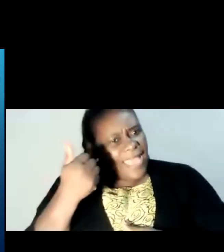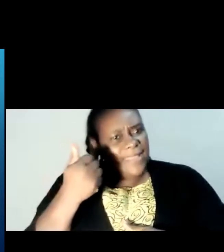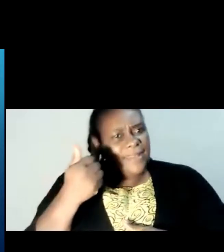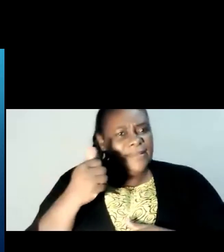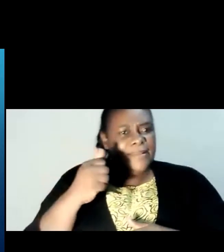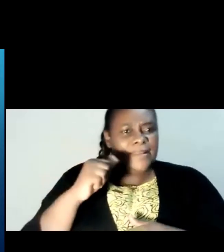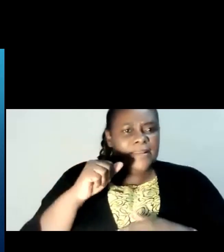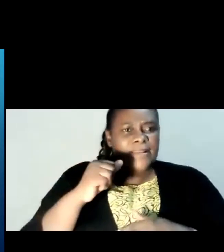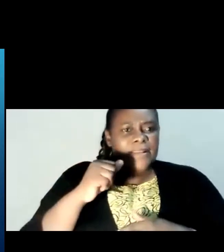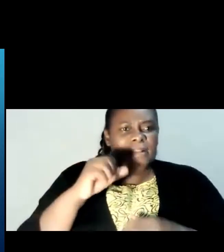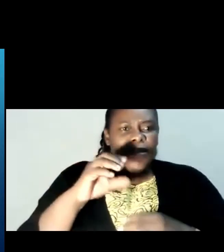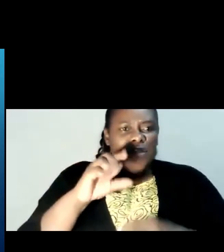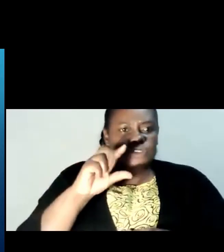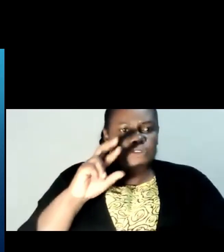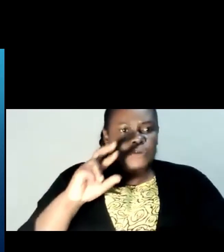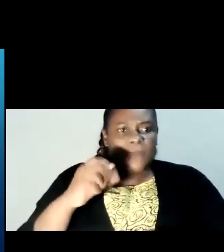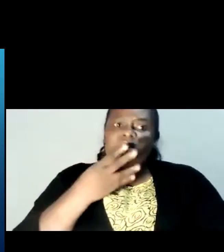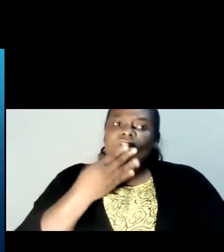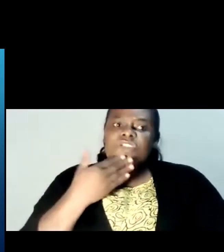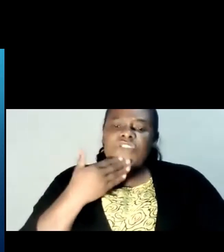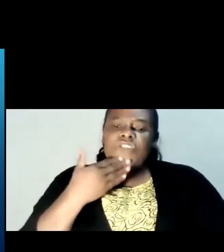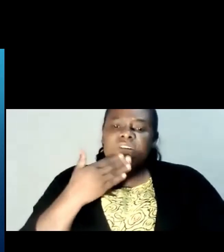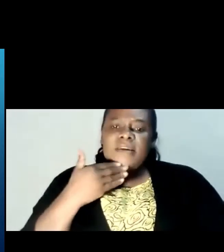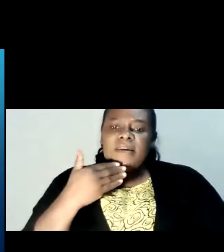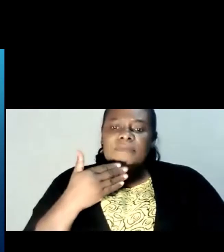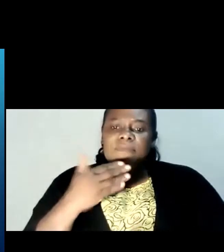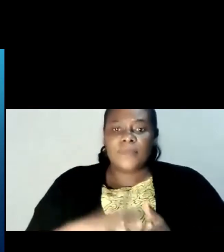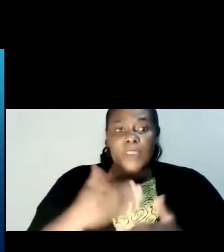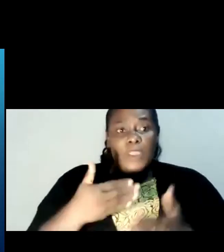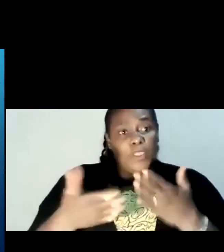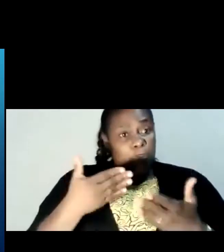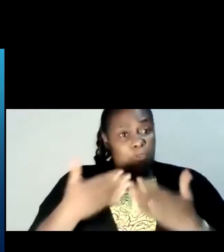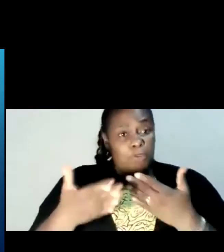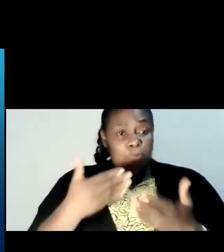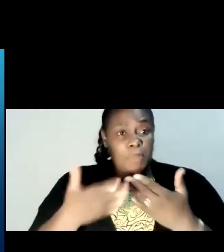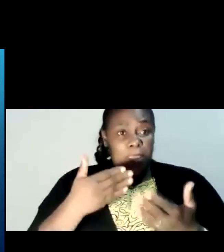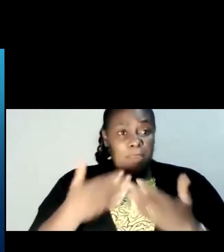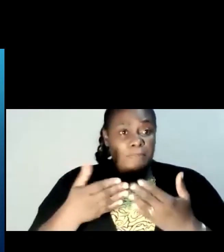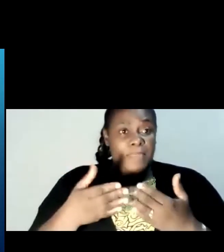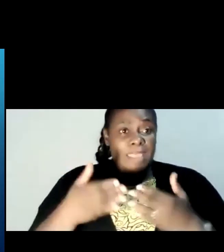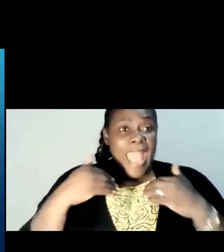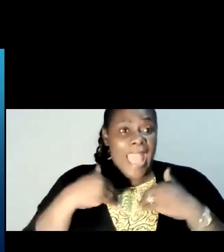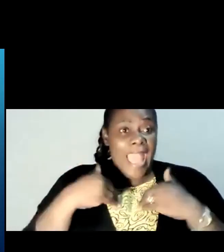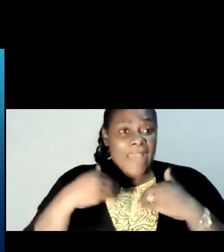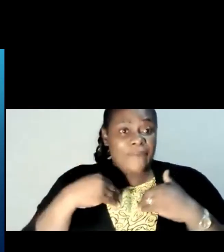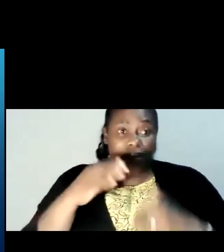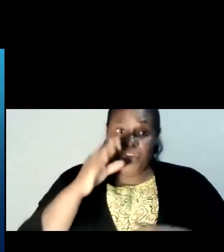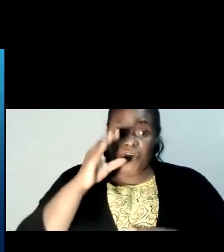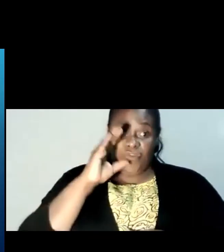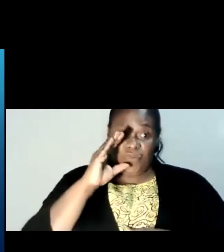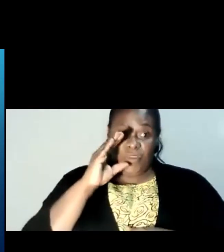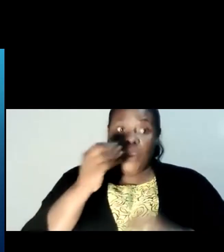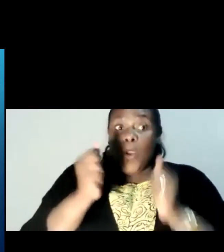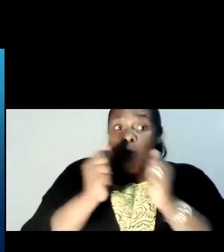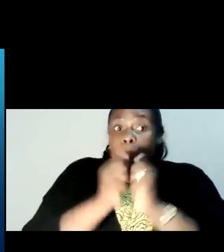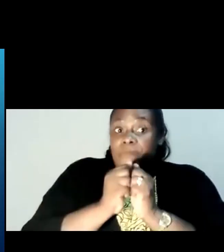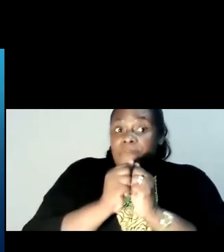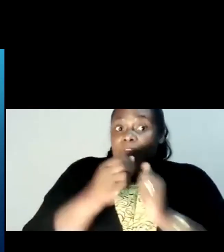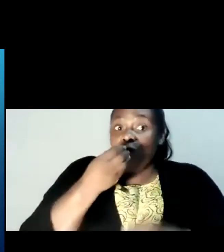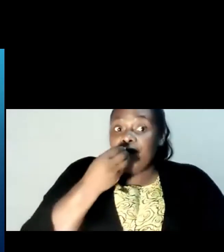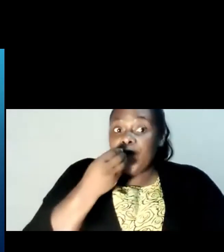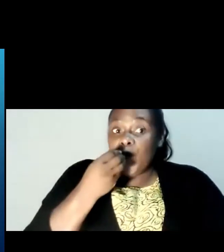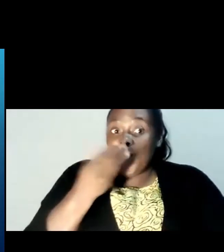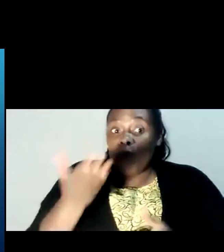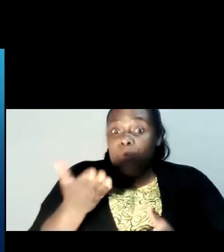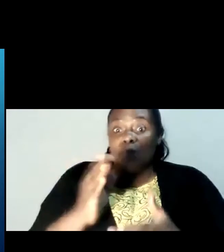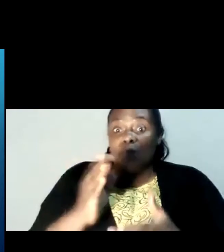day, right? You might have one with each meal. You might have this with a meal, and then you may have pine hill dairy